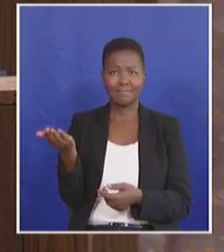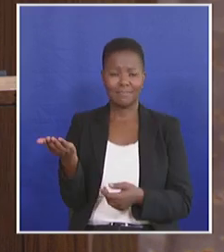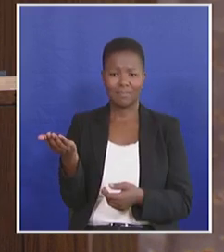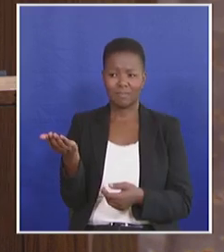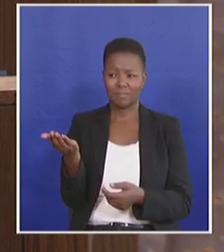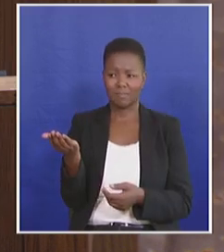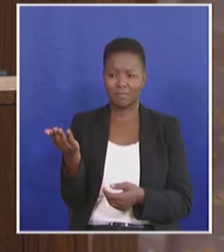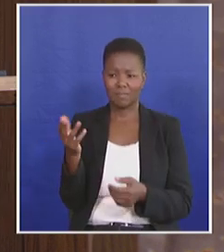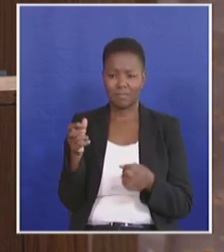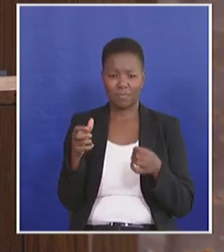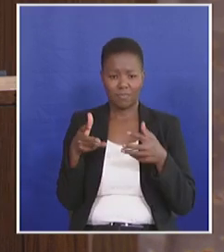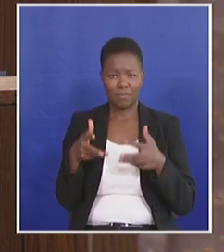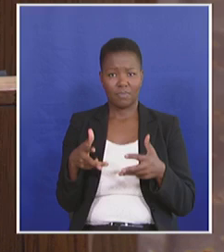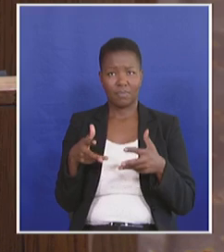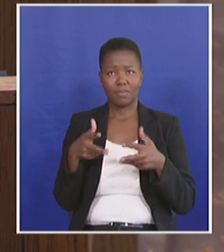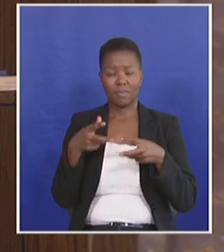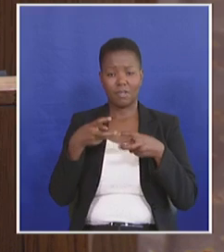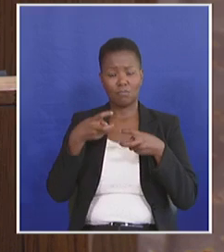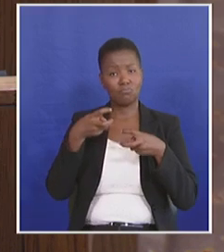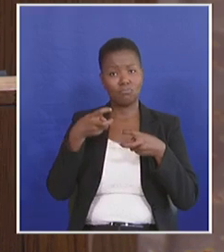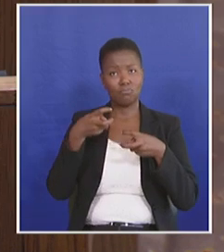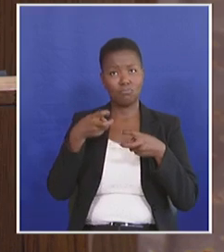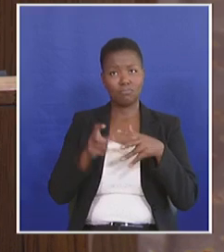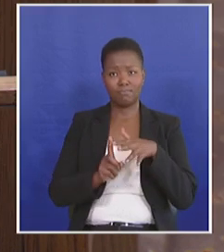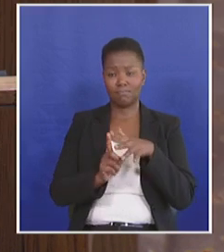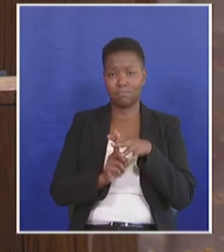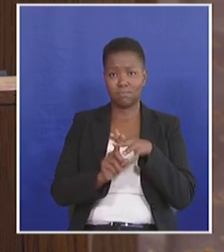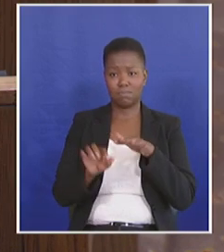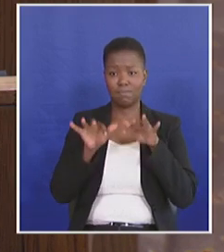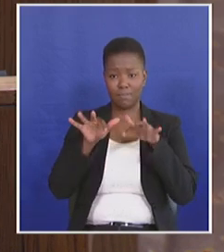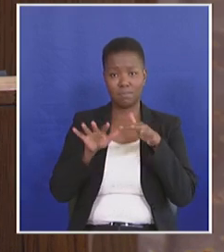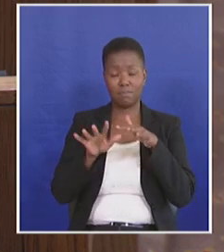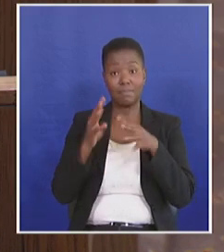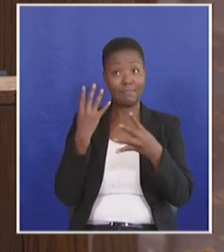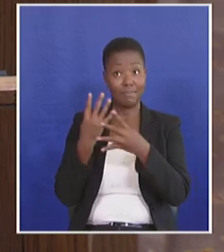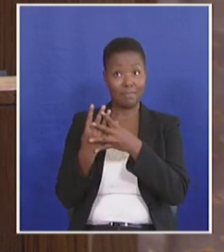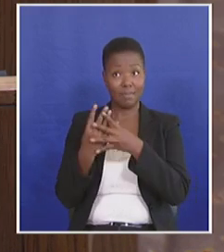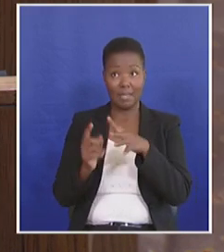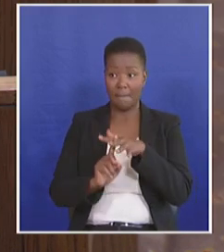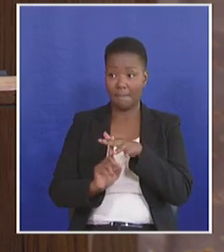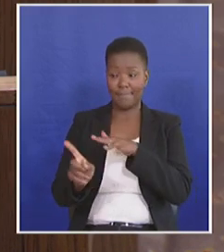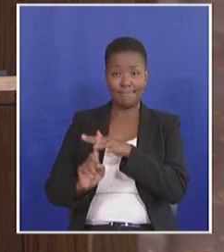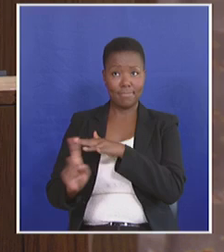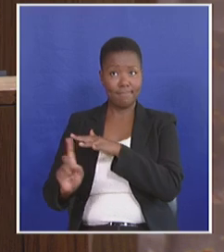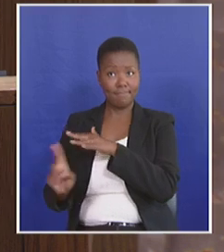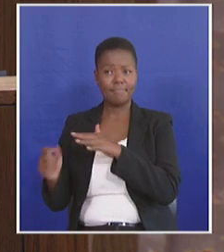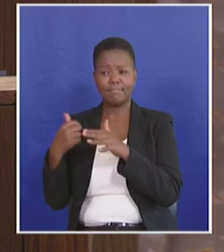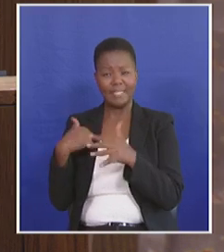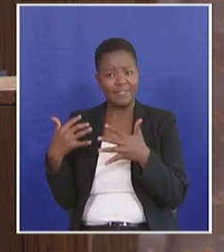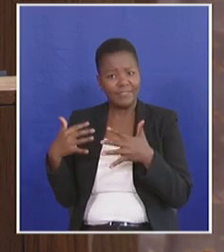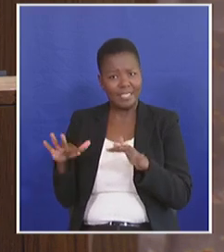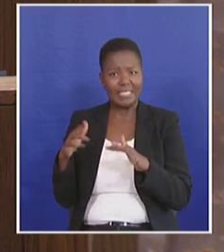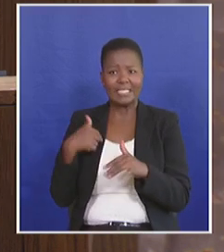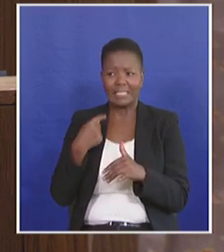terms of the problems of escapes, I've responded as far as the steps being taken. It